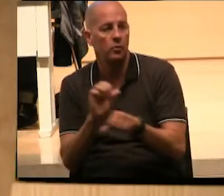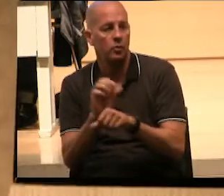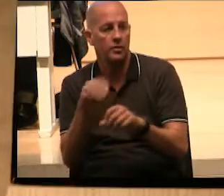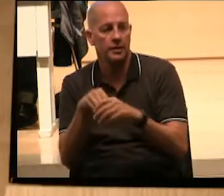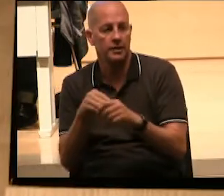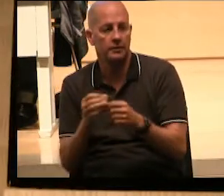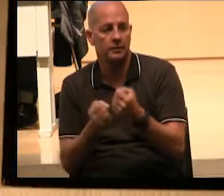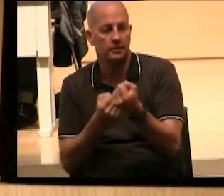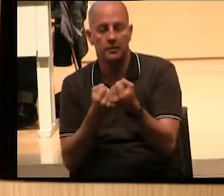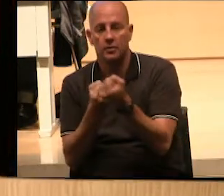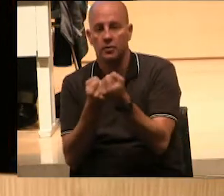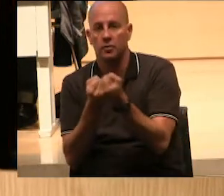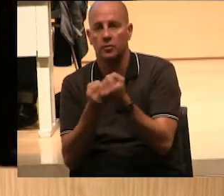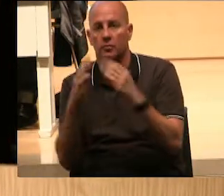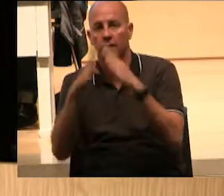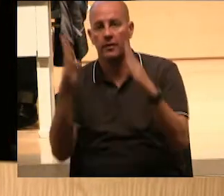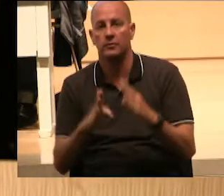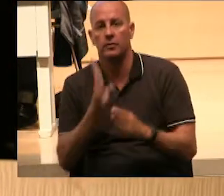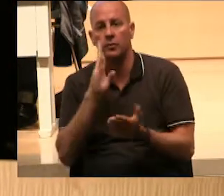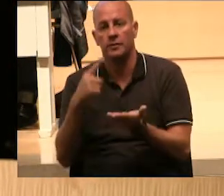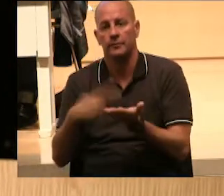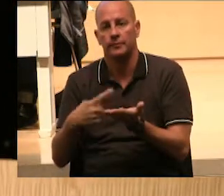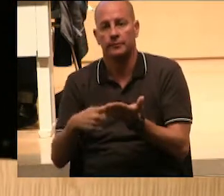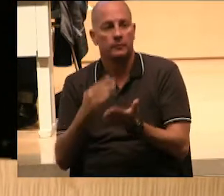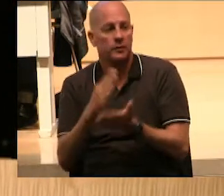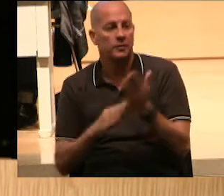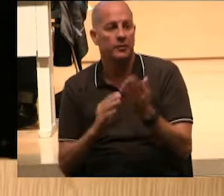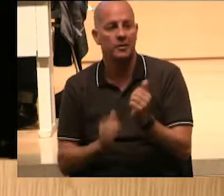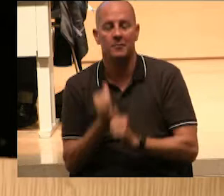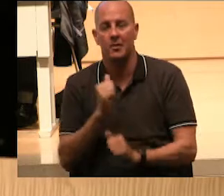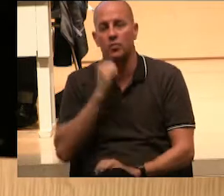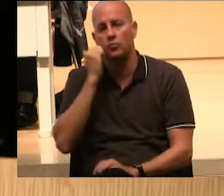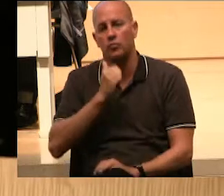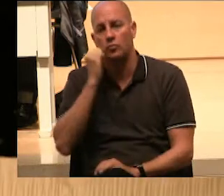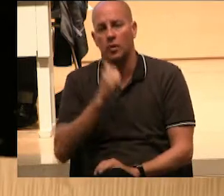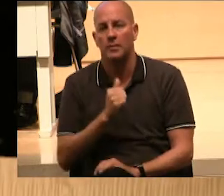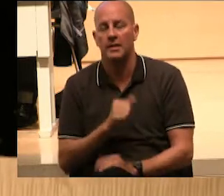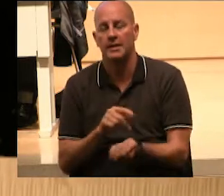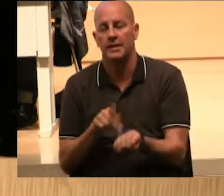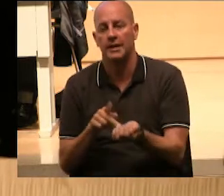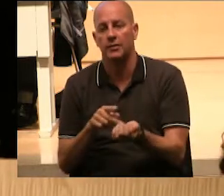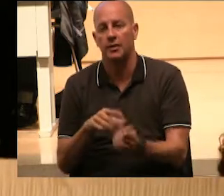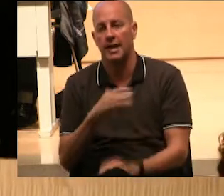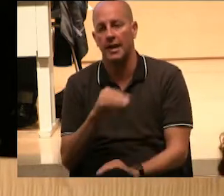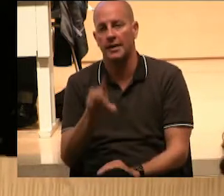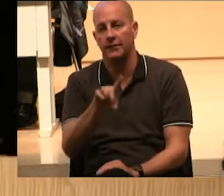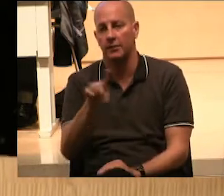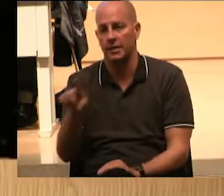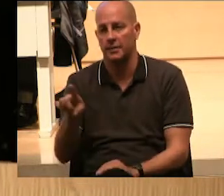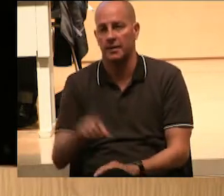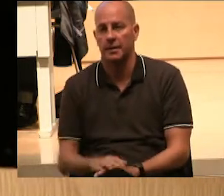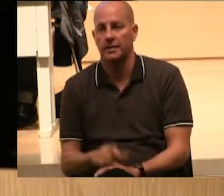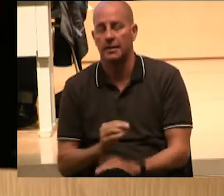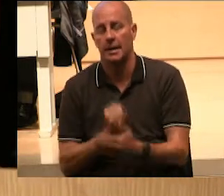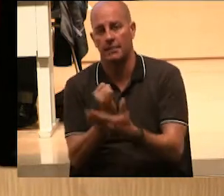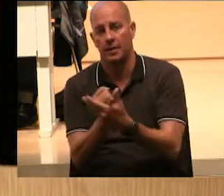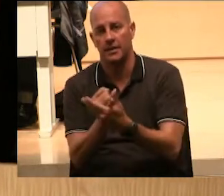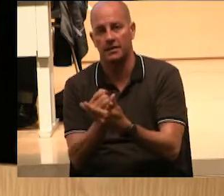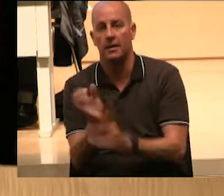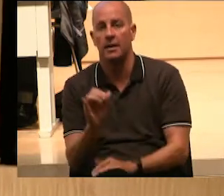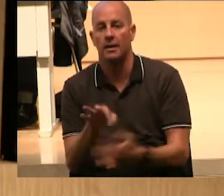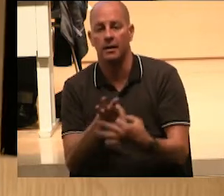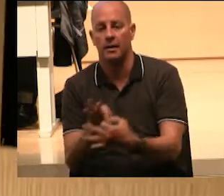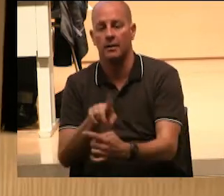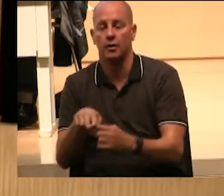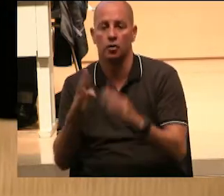be talking about some of the most common psychiatric and developmental disabilities and impairments as they pertain